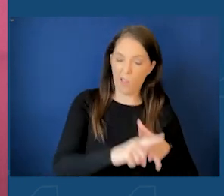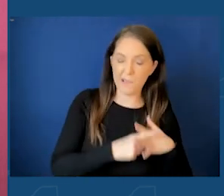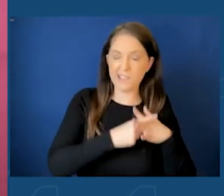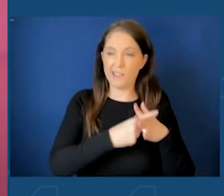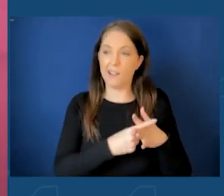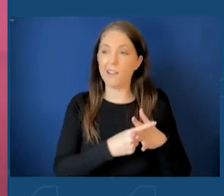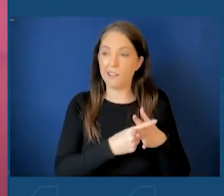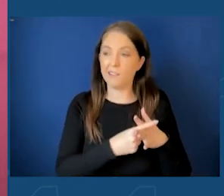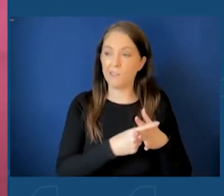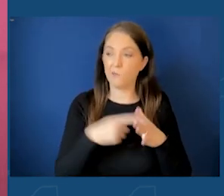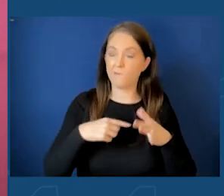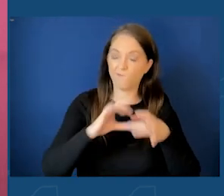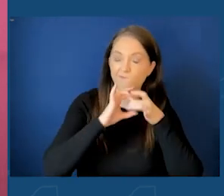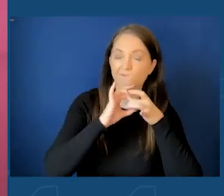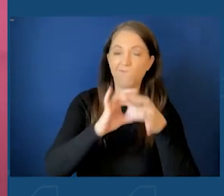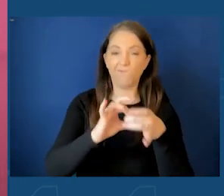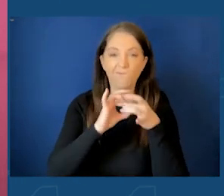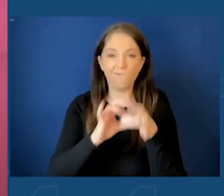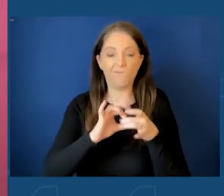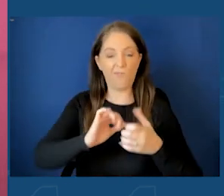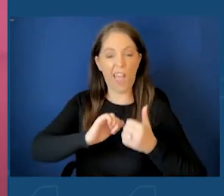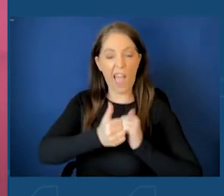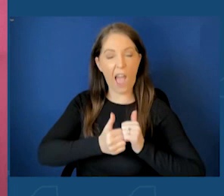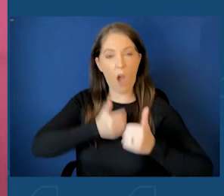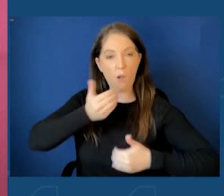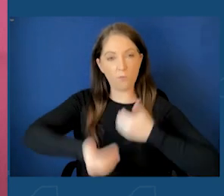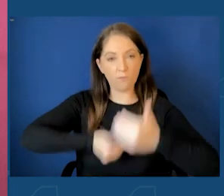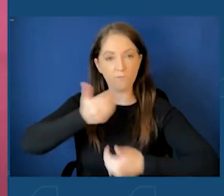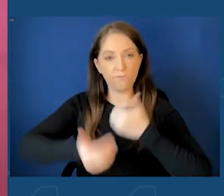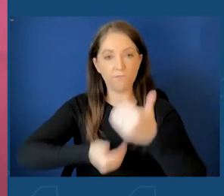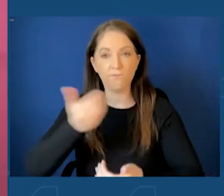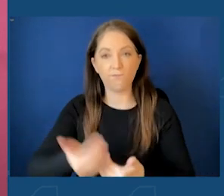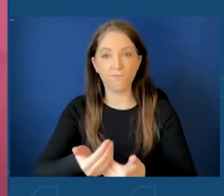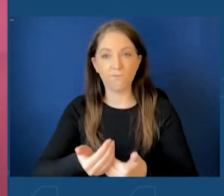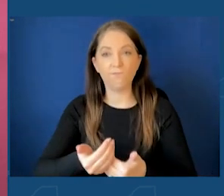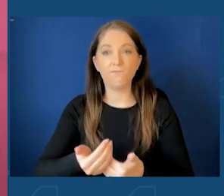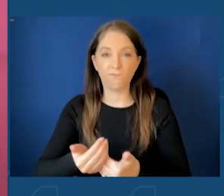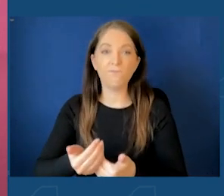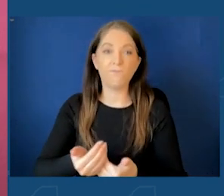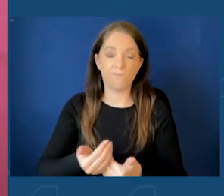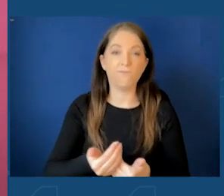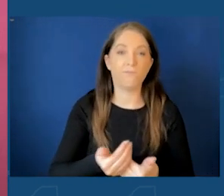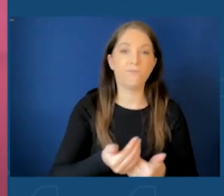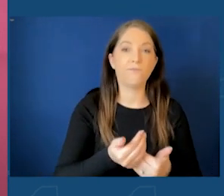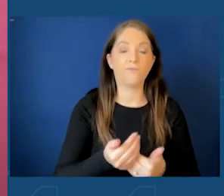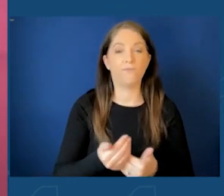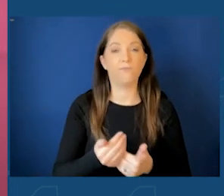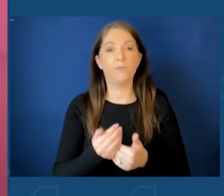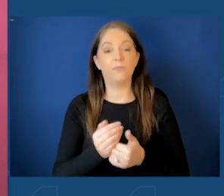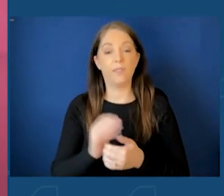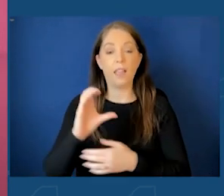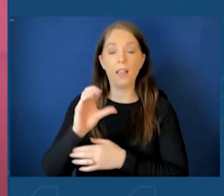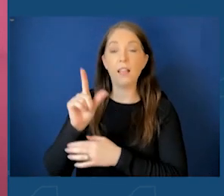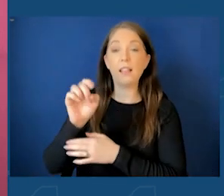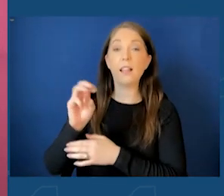were bonded about how we were going to do this project. So give her our best. And then Clement Jones, where's